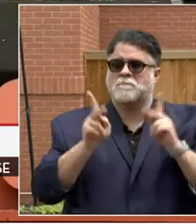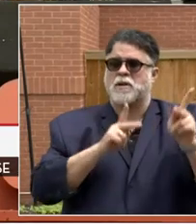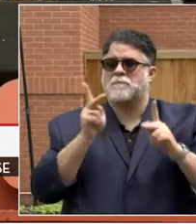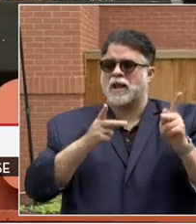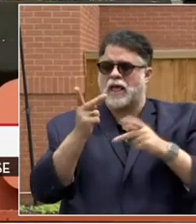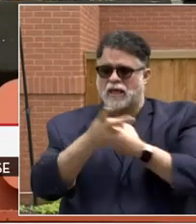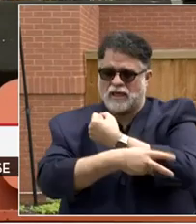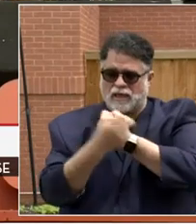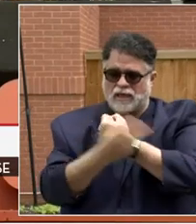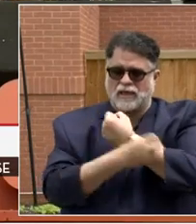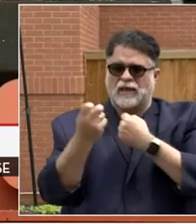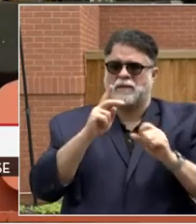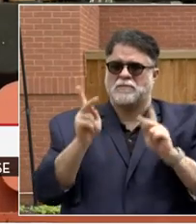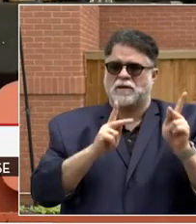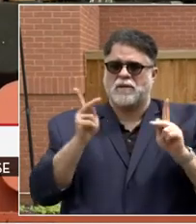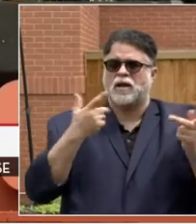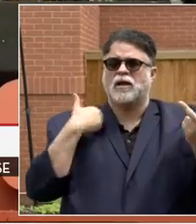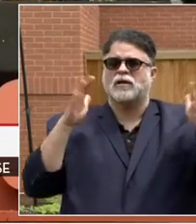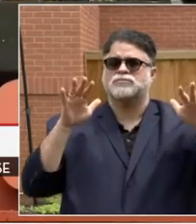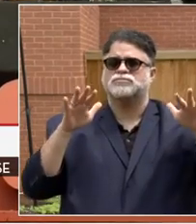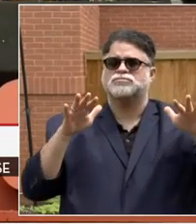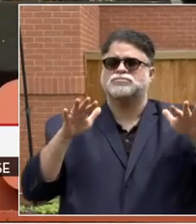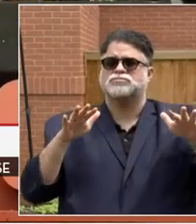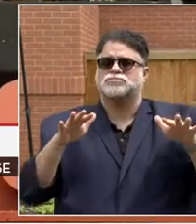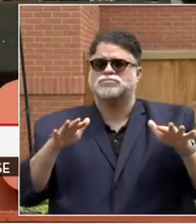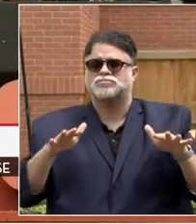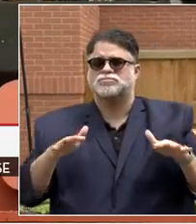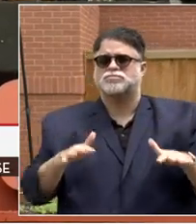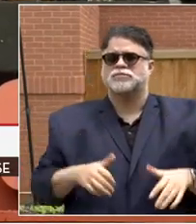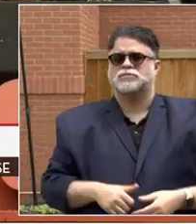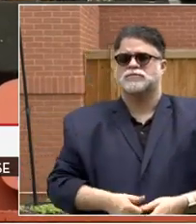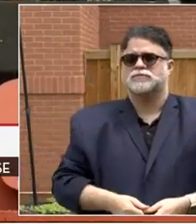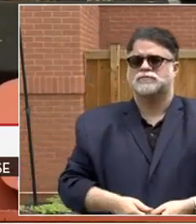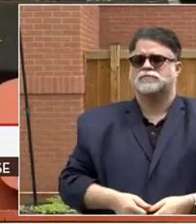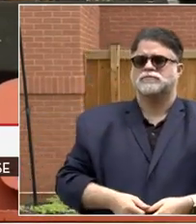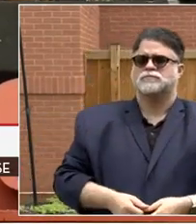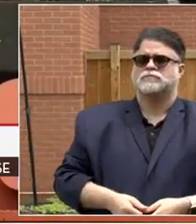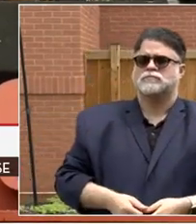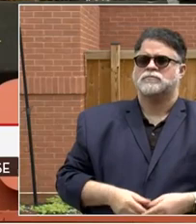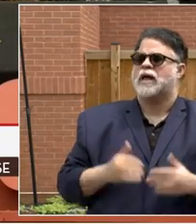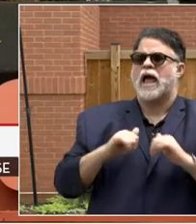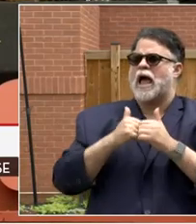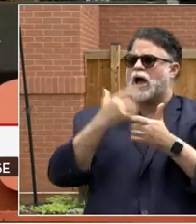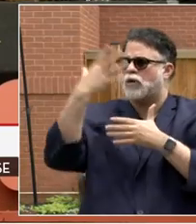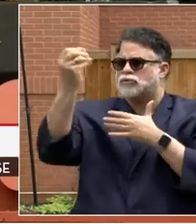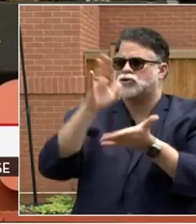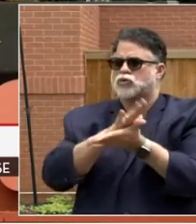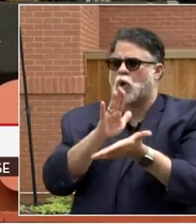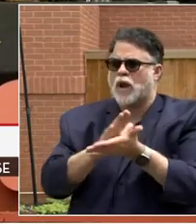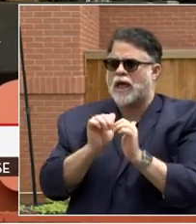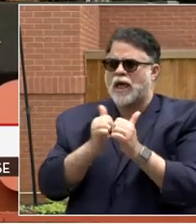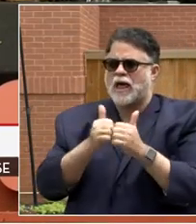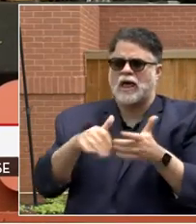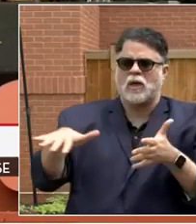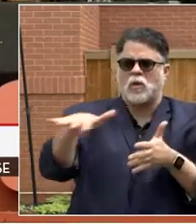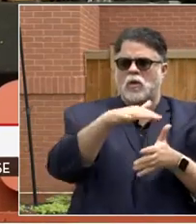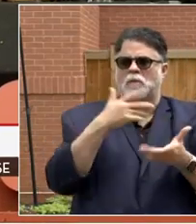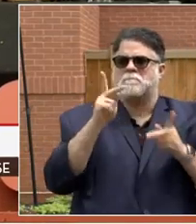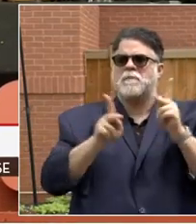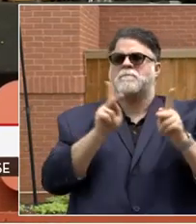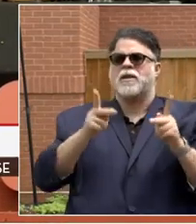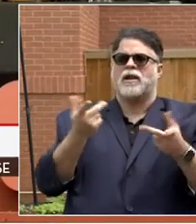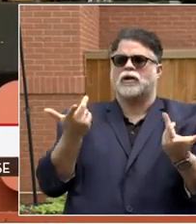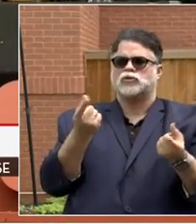address when school lets out that level of not having the same adult supervision for the summer? Well, we will lay out